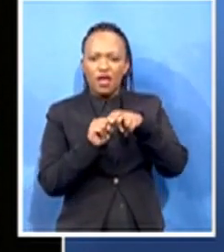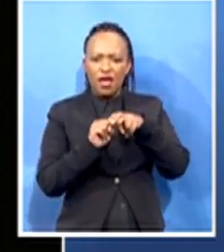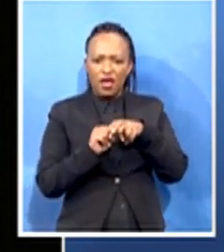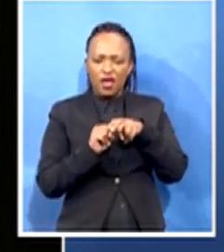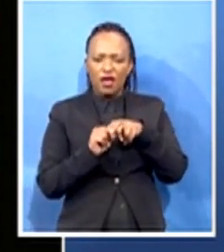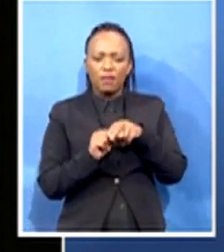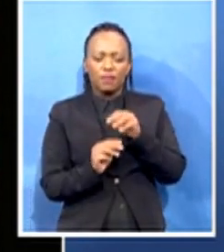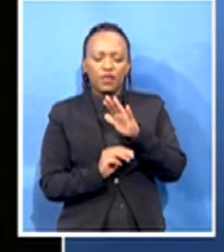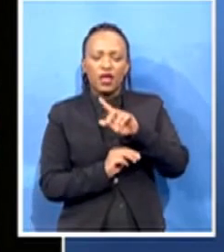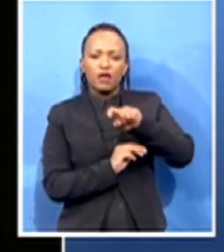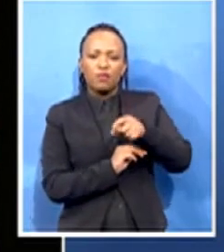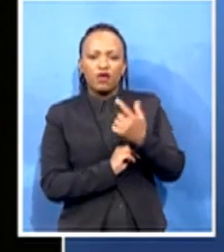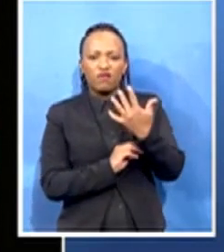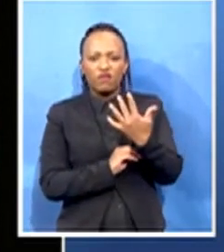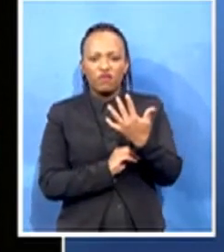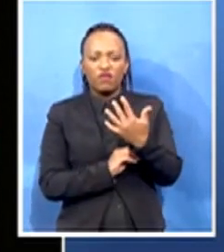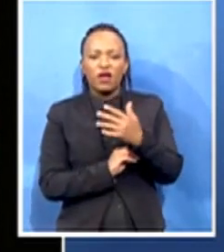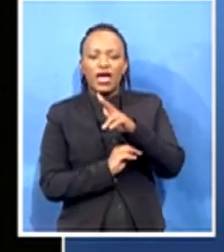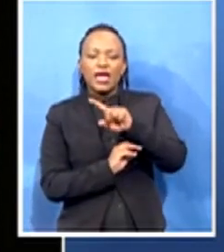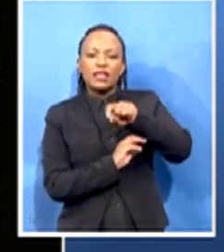8,500 ex gratia